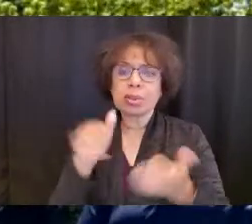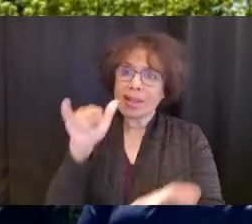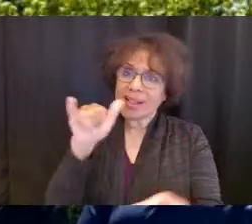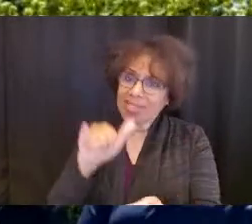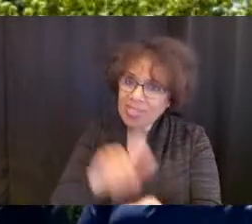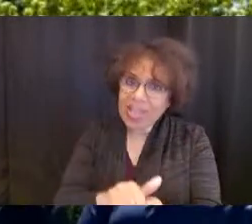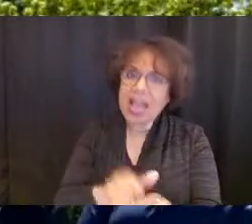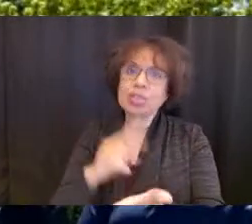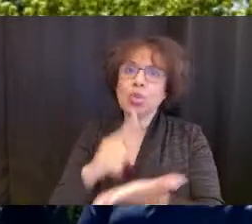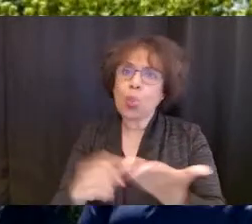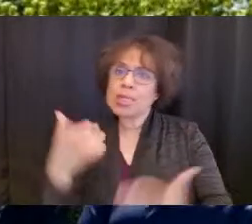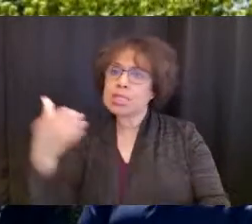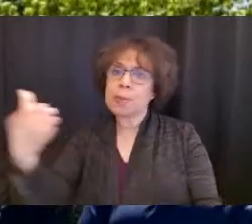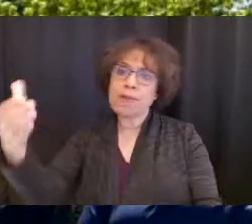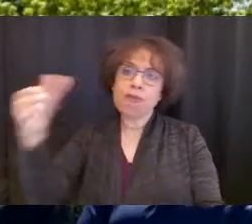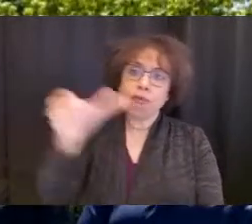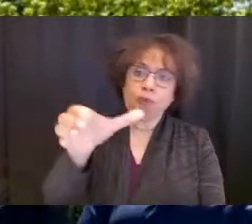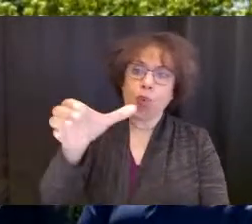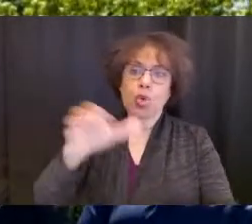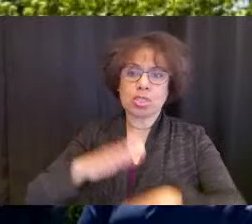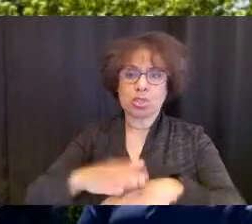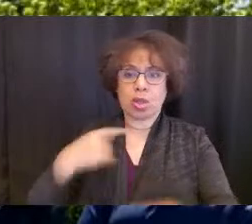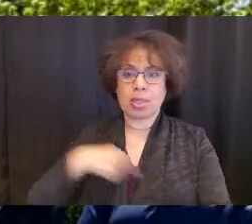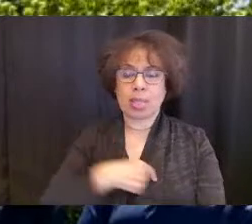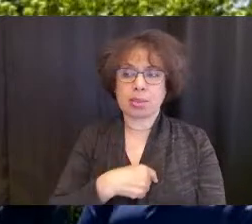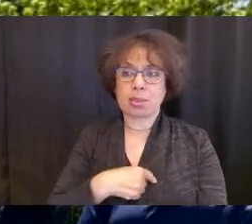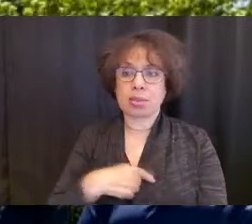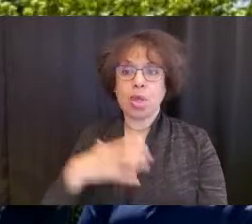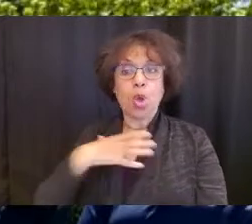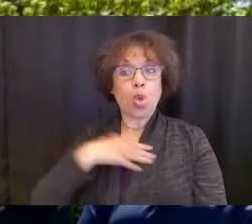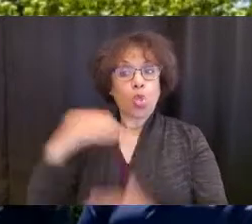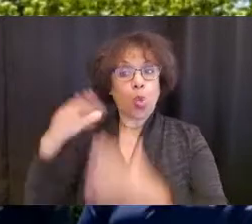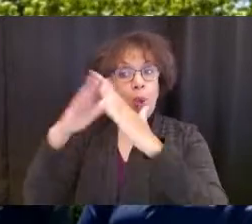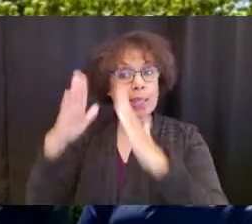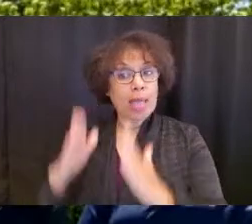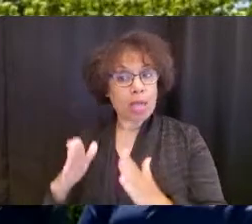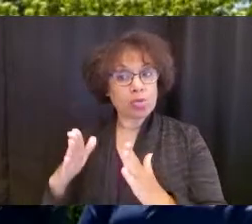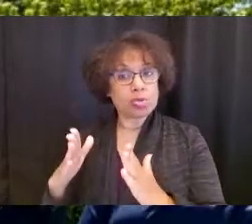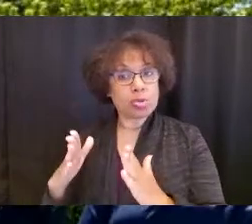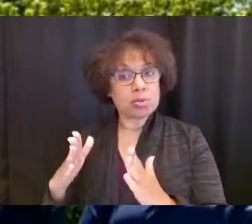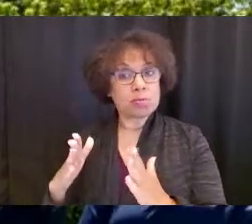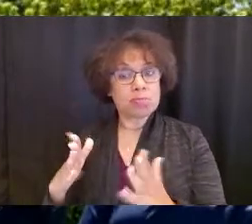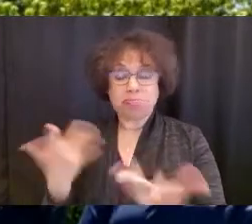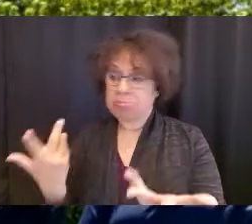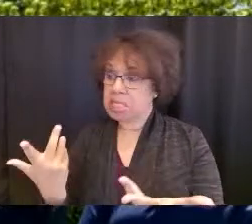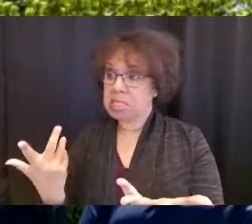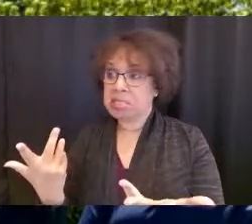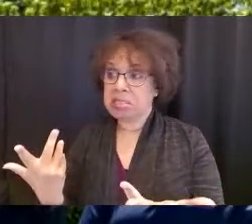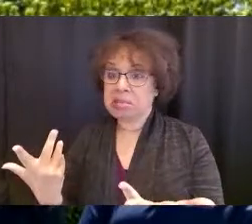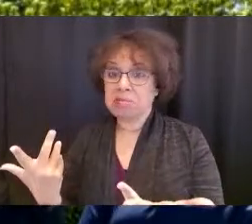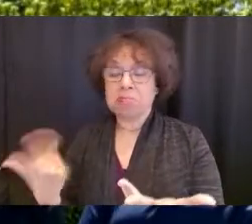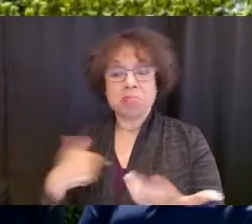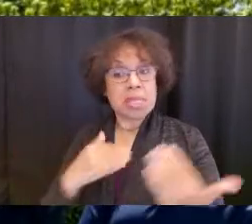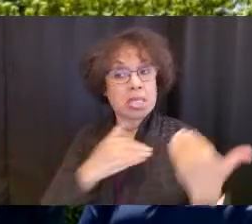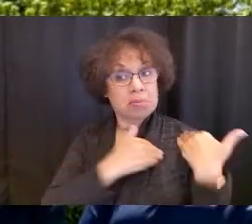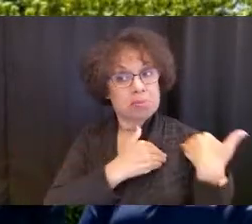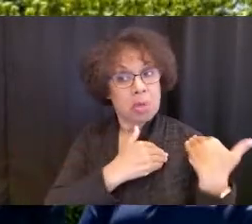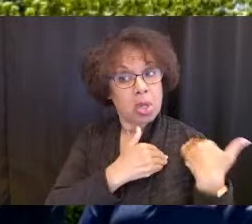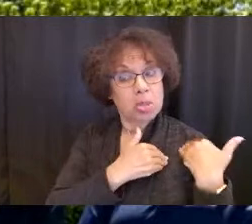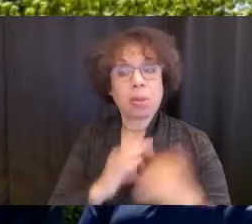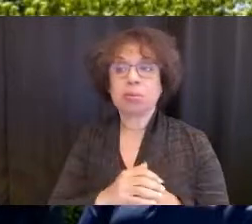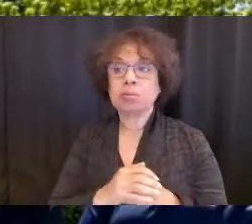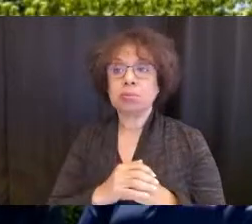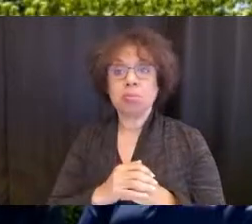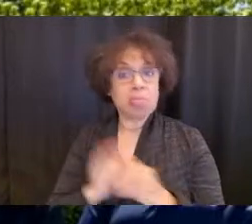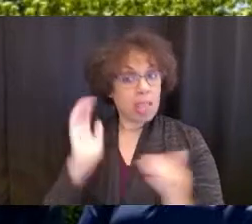are forcing upon us. We know that the White House is being responsible. They are being the adults in the room. They